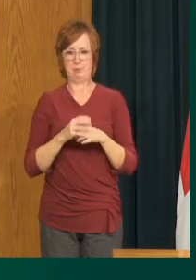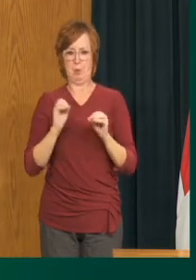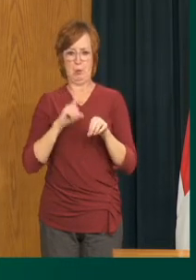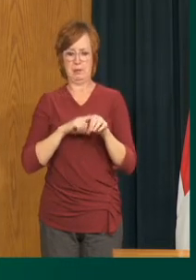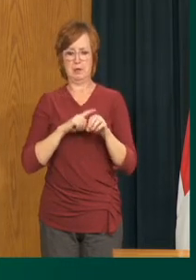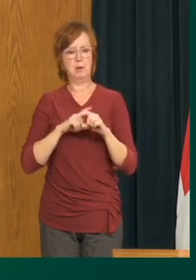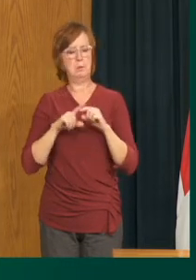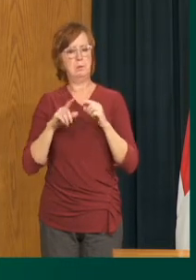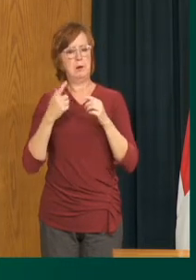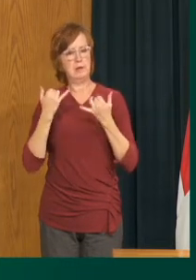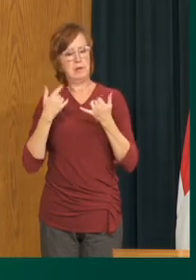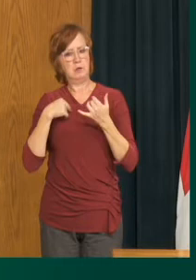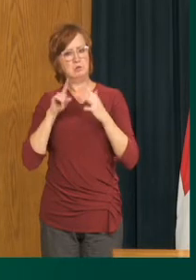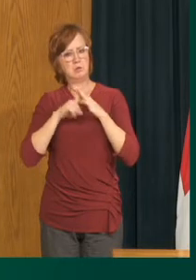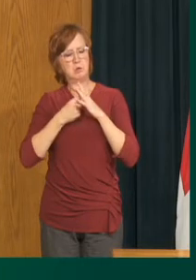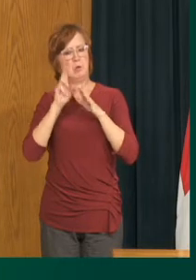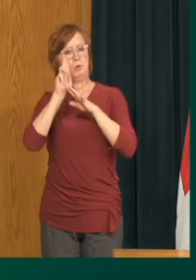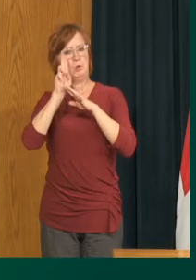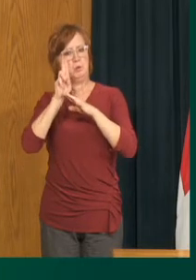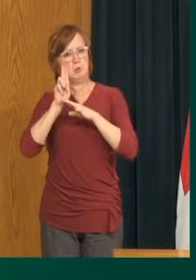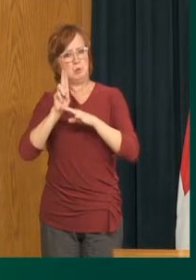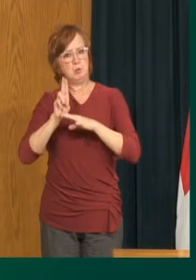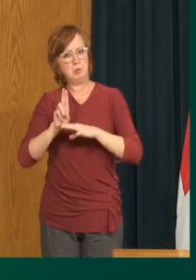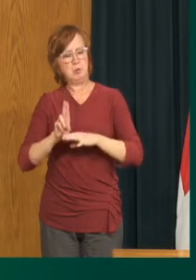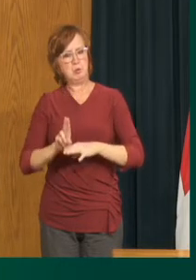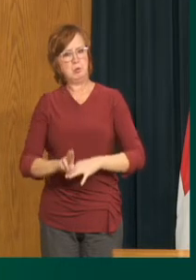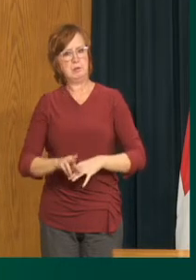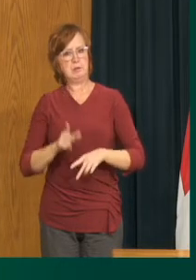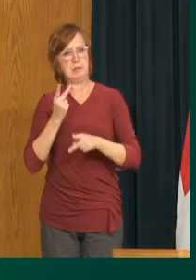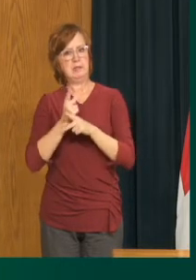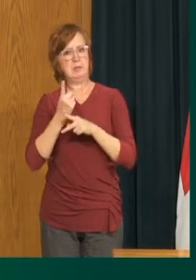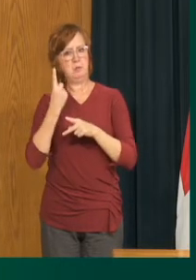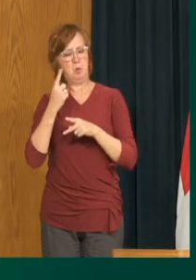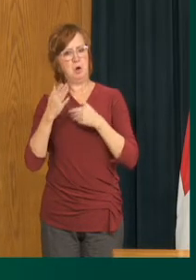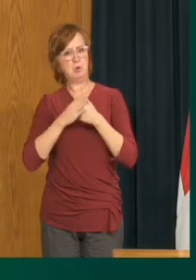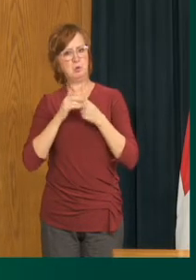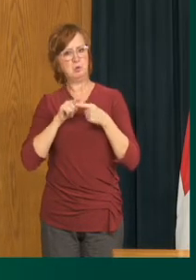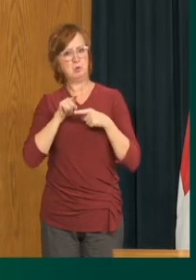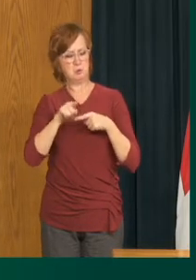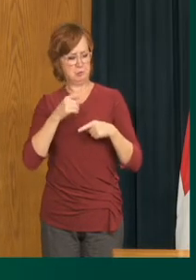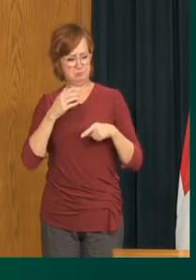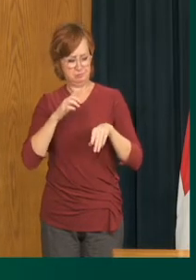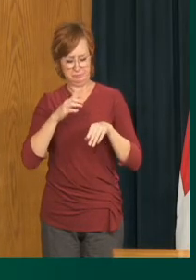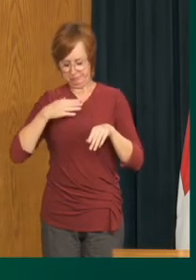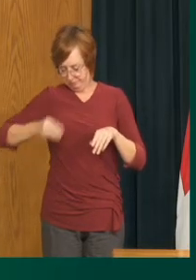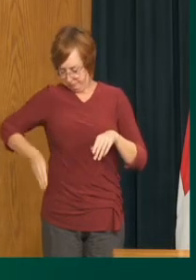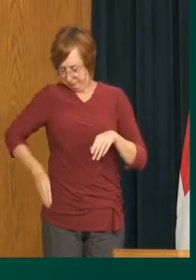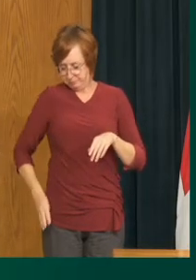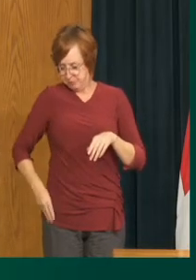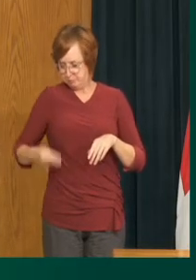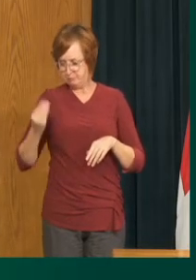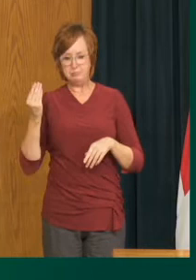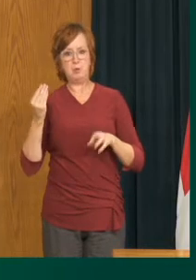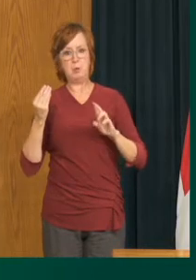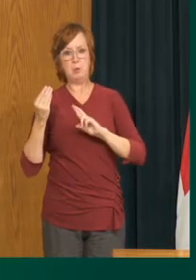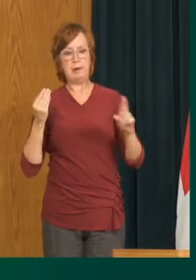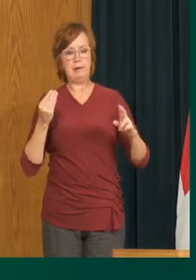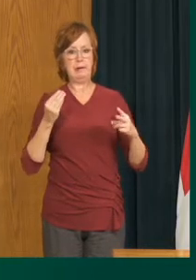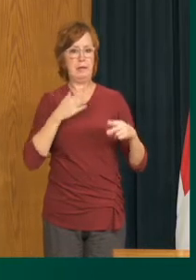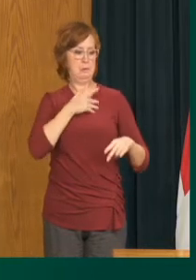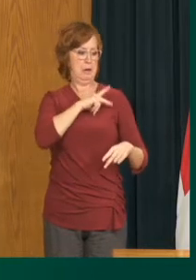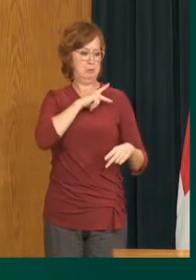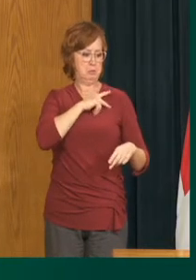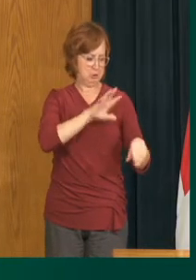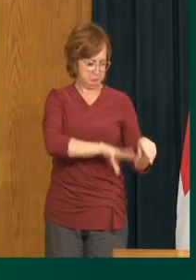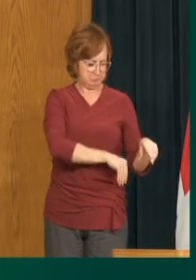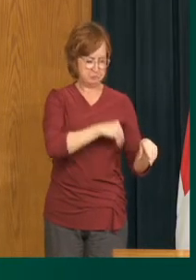virtual extended household, and we've all agreed that 3 to 5 households, we can get together, socialize, without mask, without physical distancing, that's fine. We've